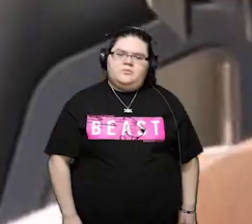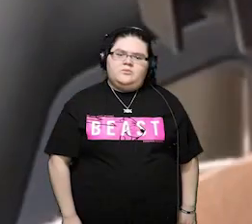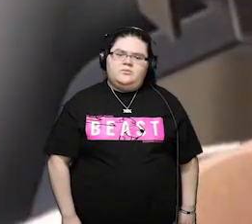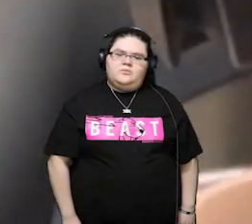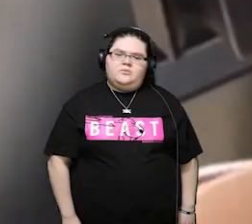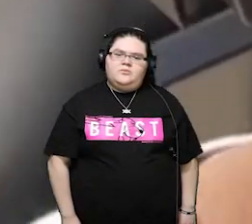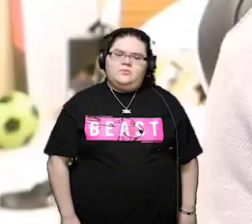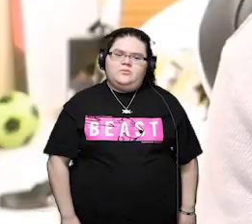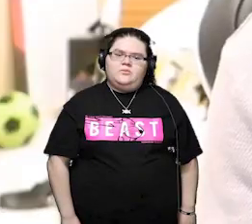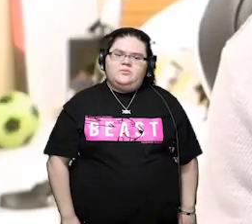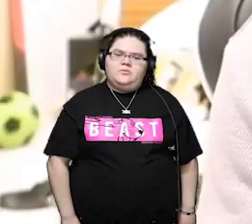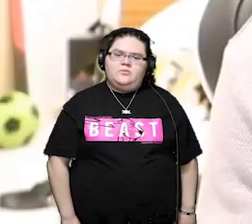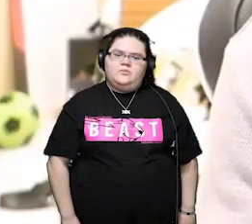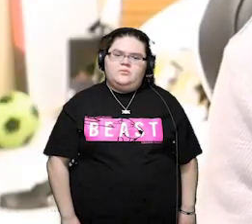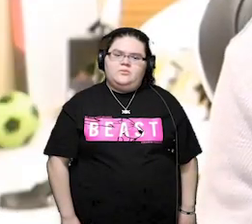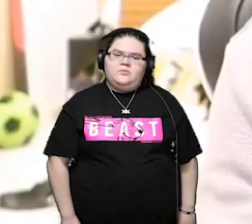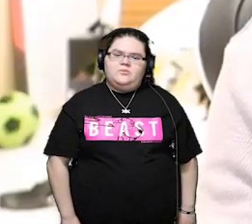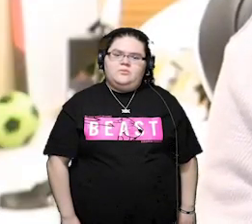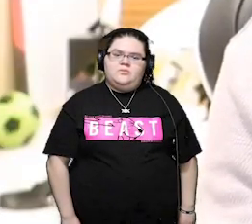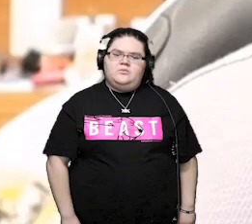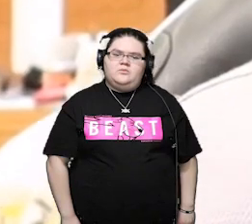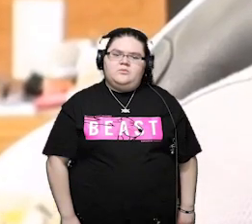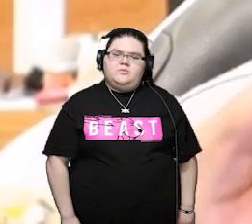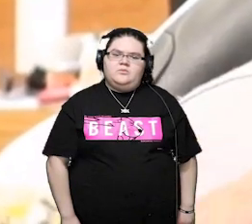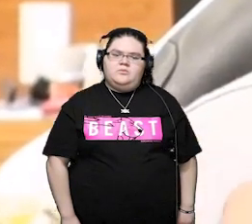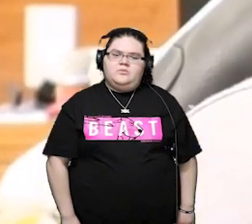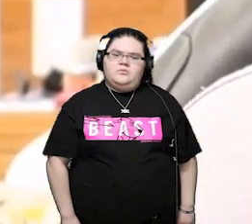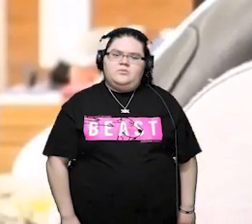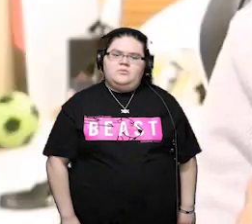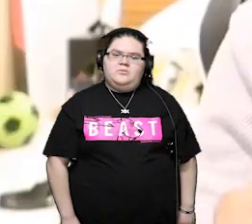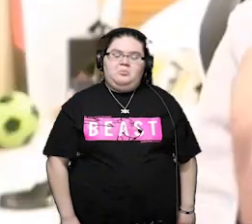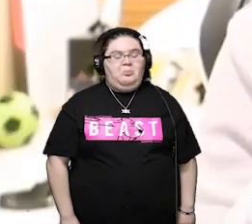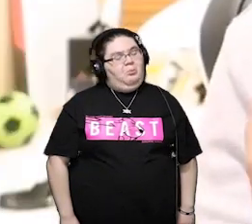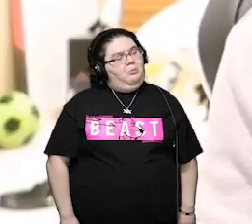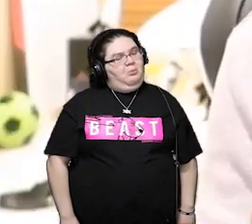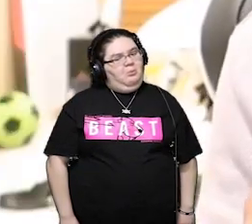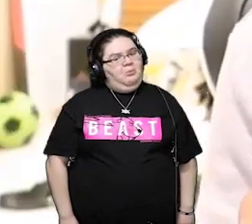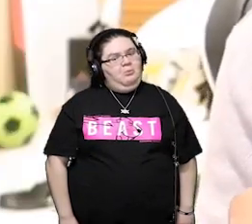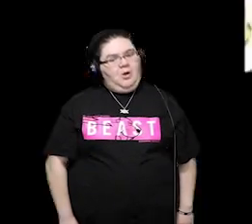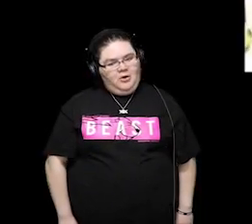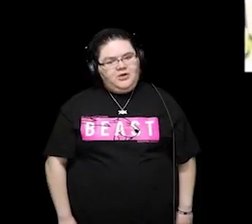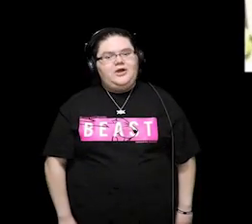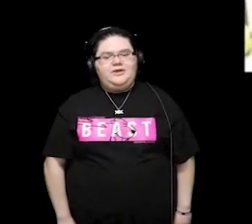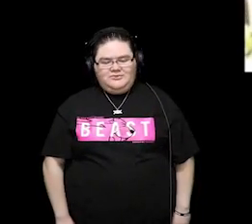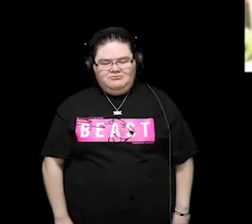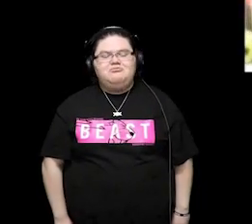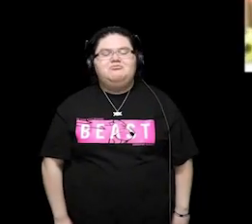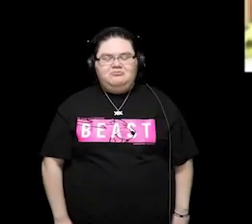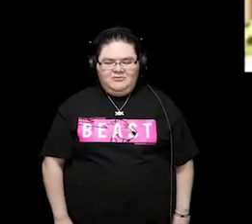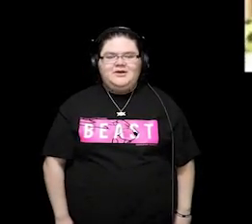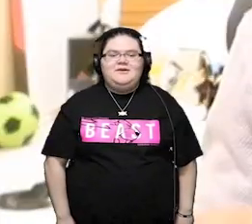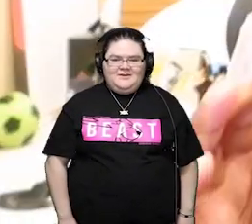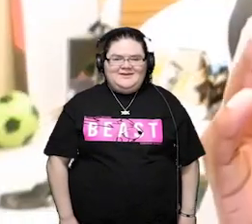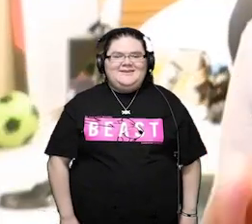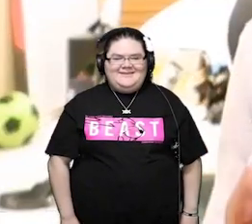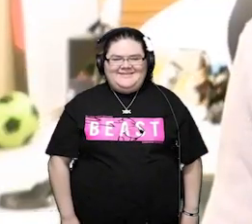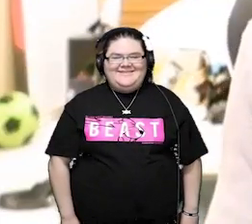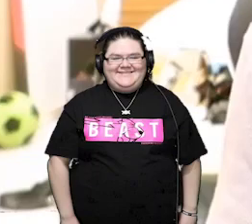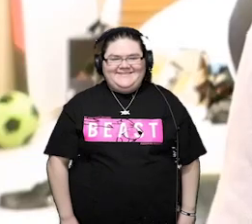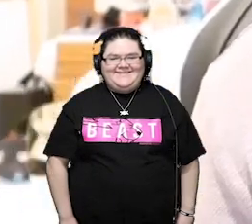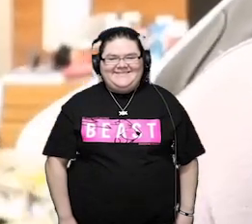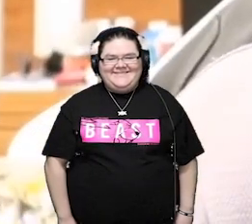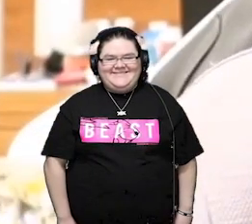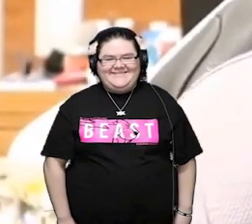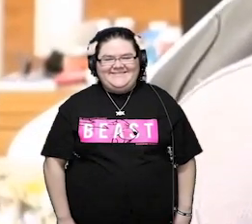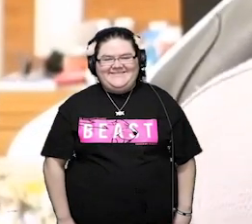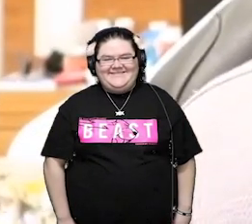week where I might be able to get a song that hits number one in the official charts. Trust me when I say this, we are so